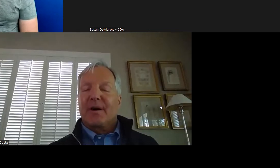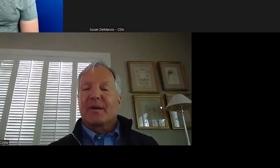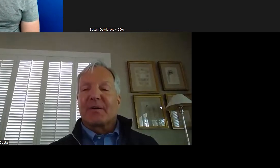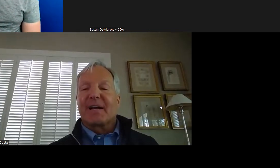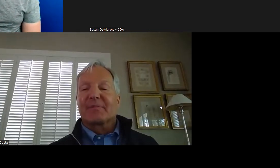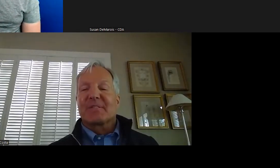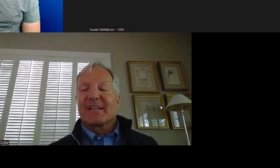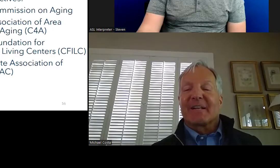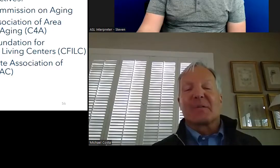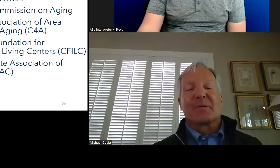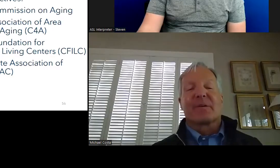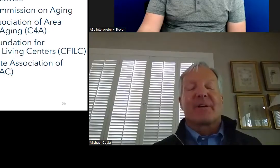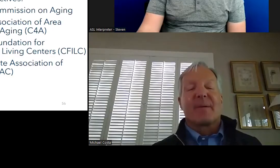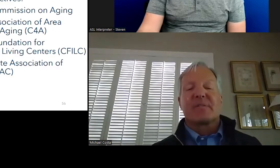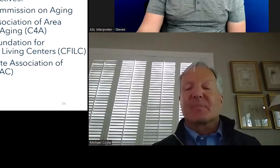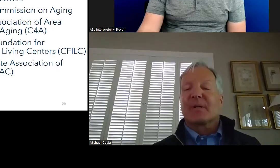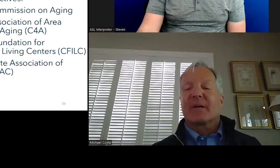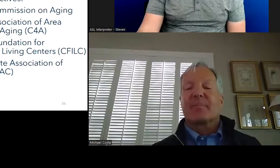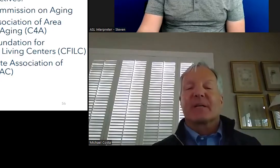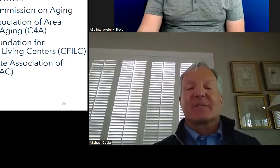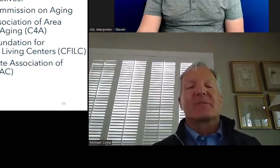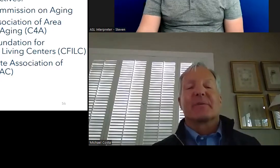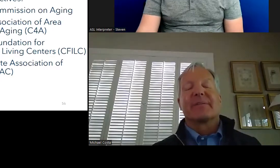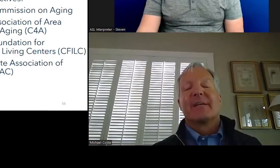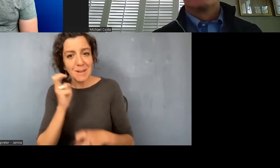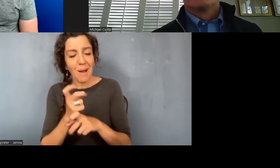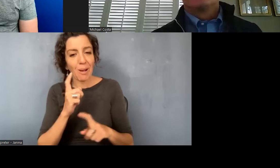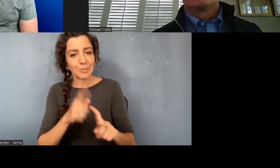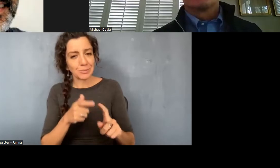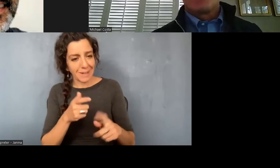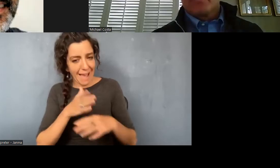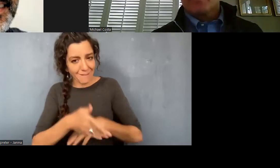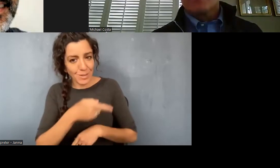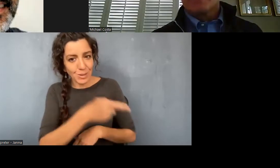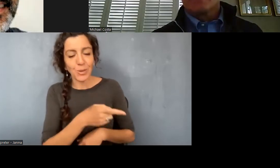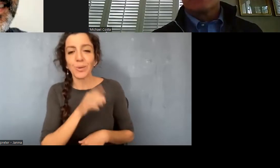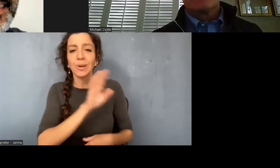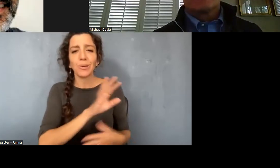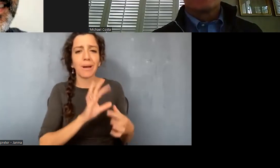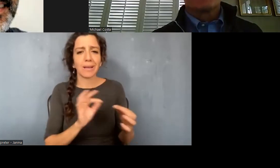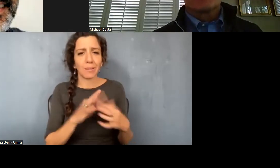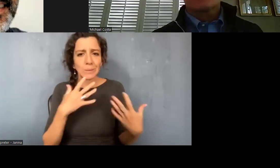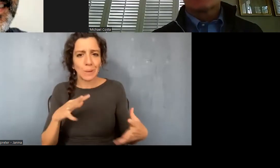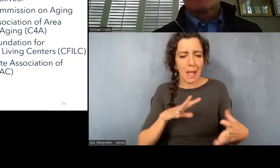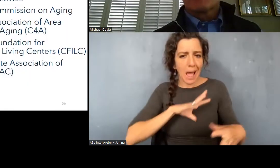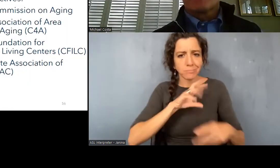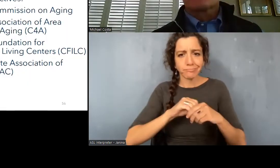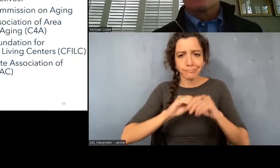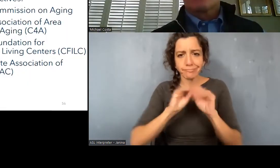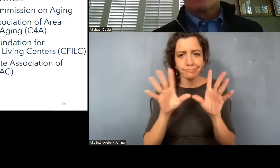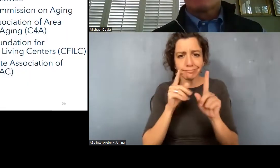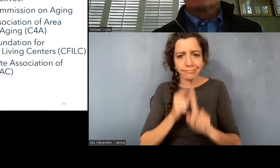to follow, I have to say. Your comments are pretty comprehensive and welcome. And so just a little bit